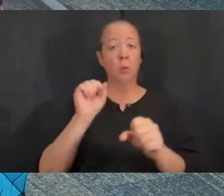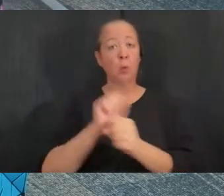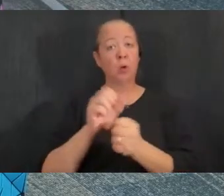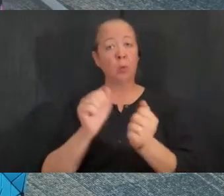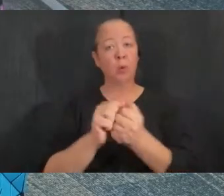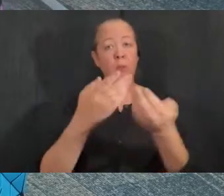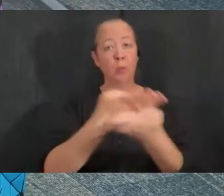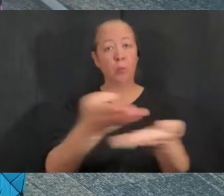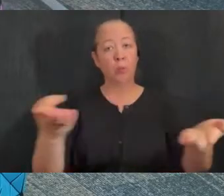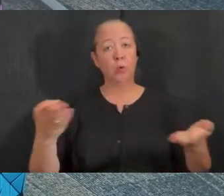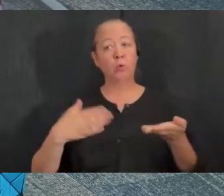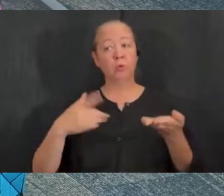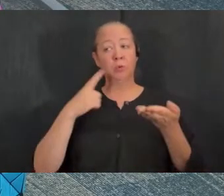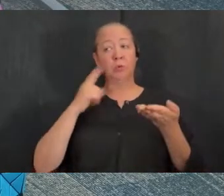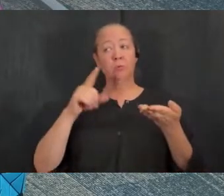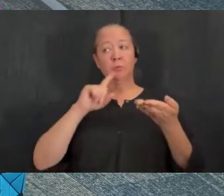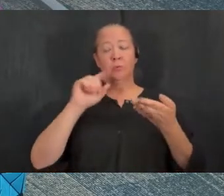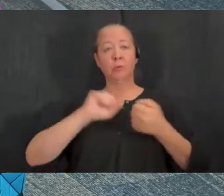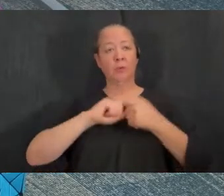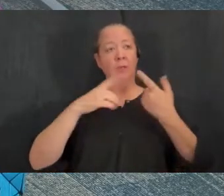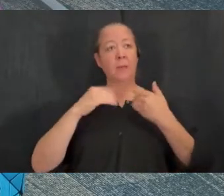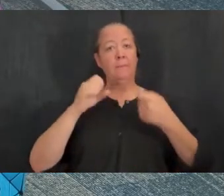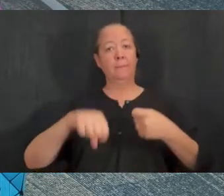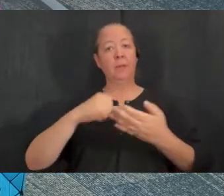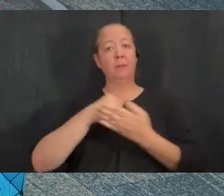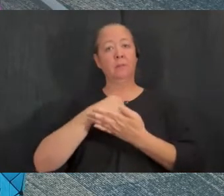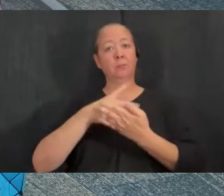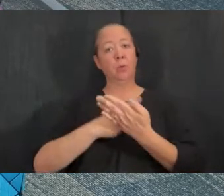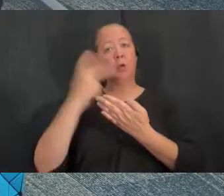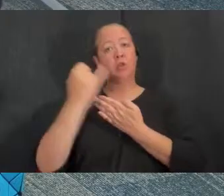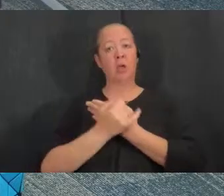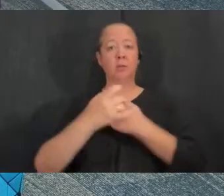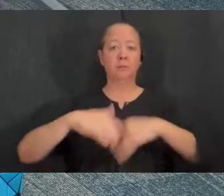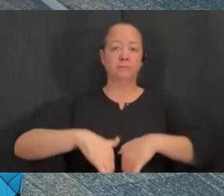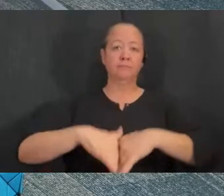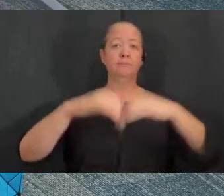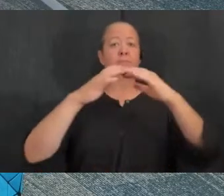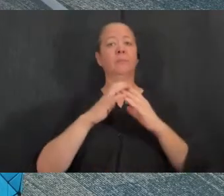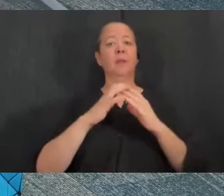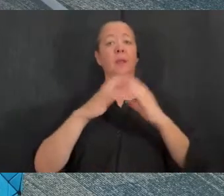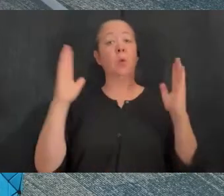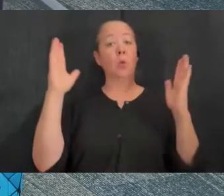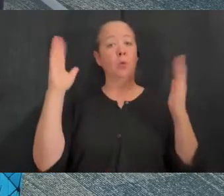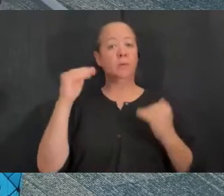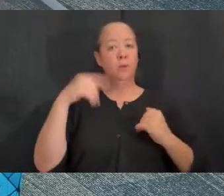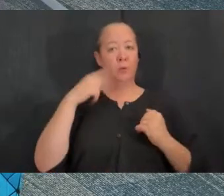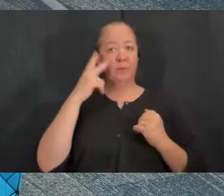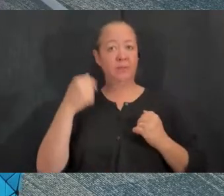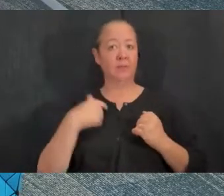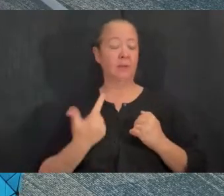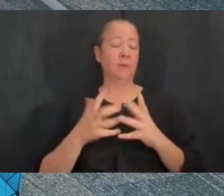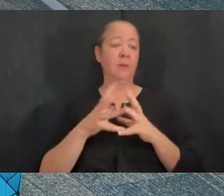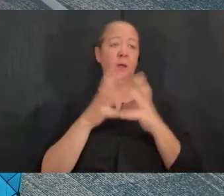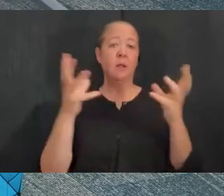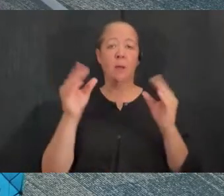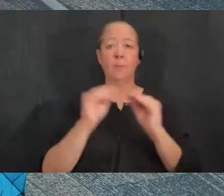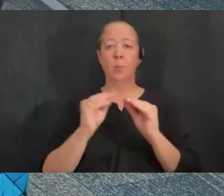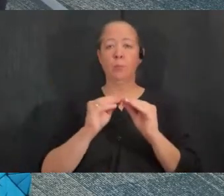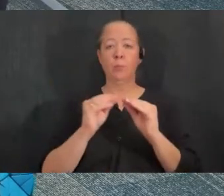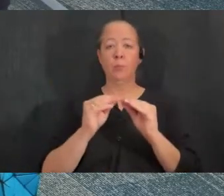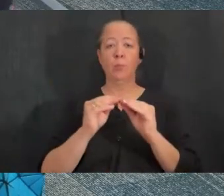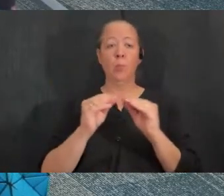this project launched and hopefully be seeing a lot more of everyone in this room in the coming